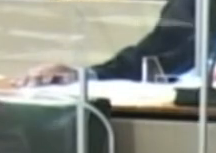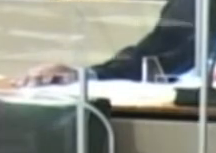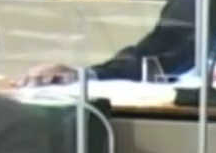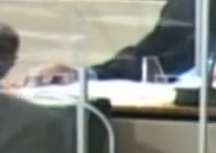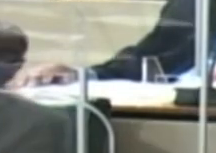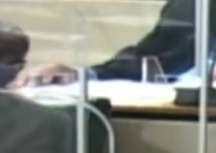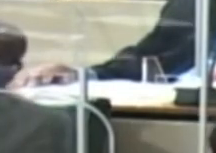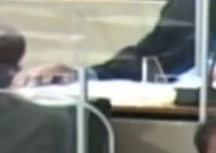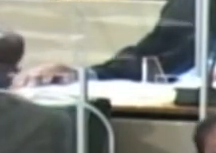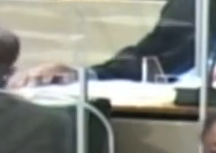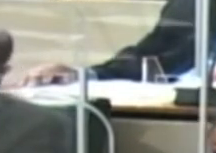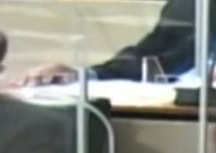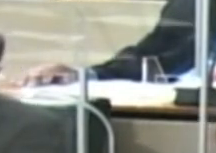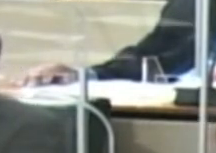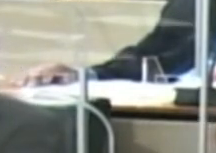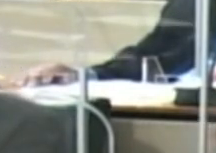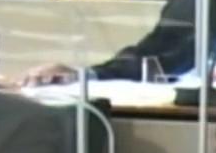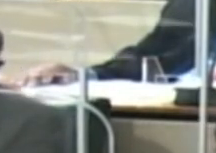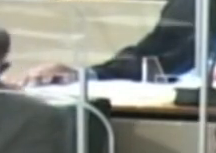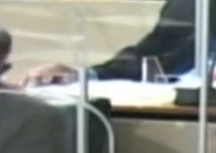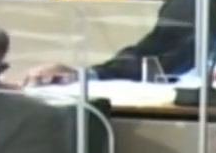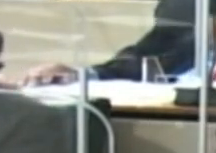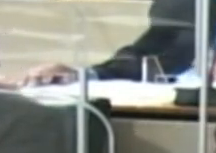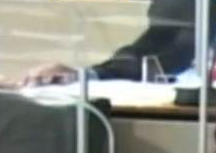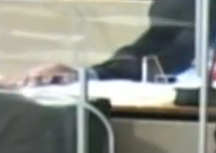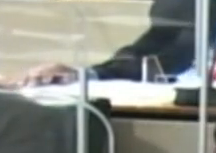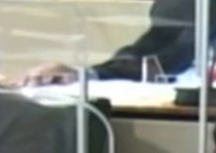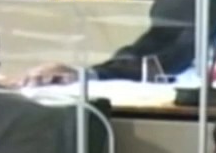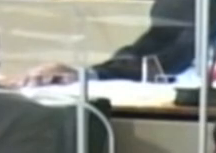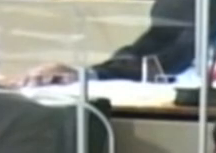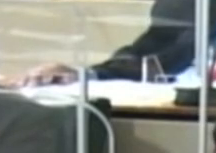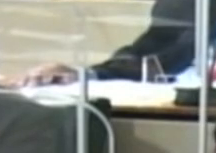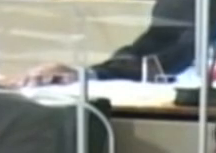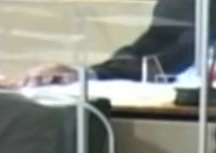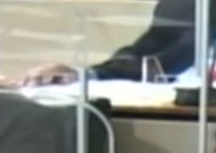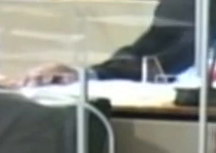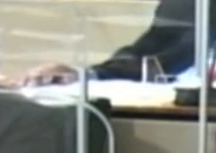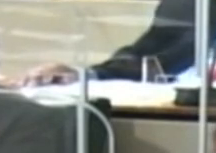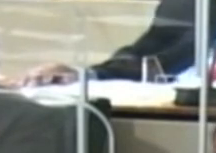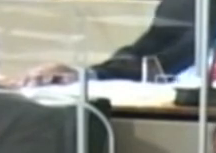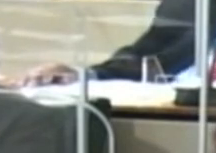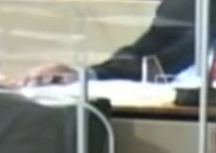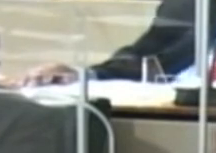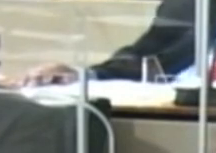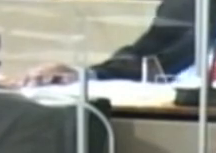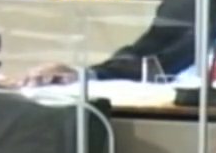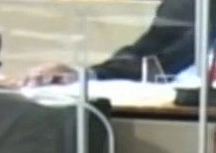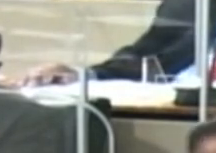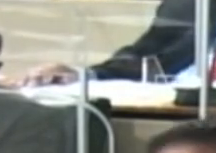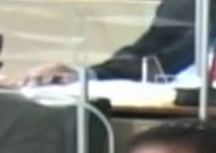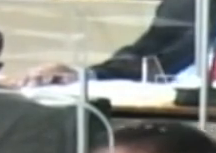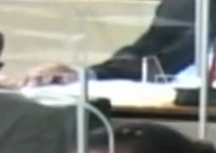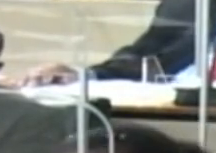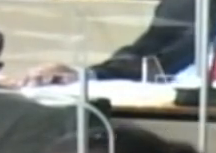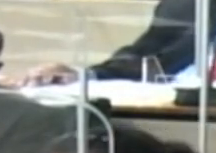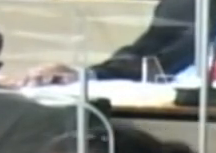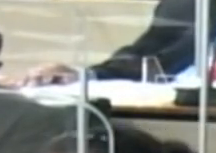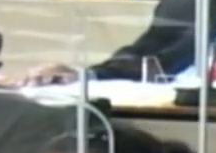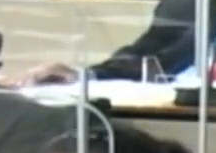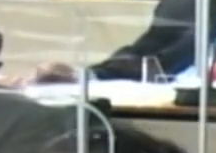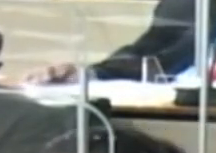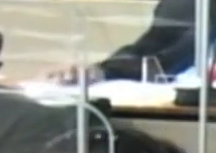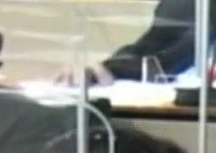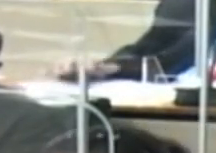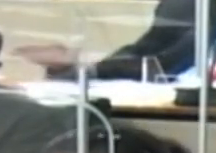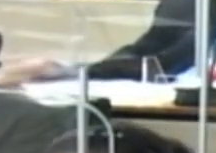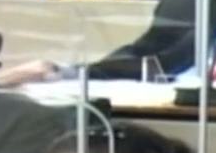just from physical support, but who need psychological and emotional support. Madam